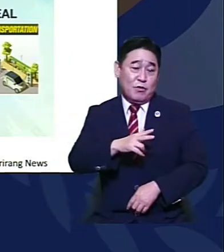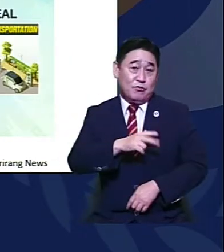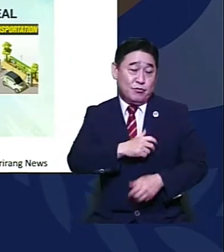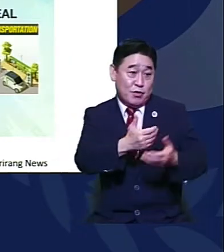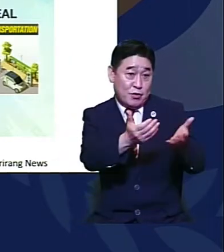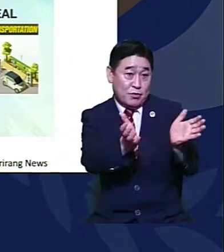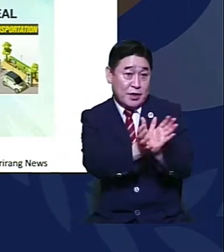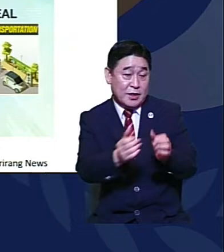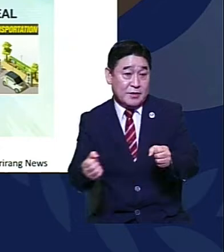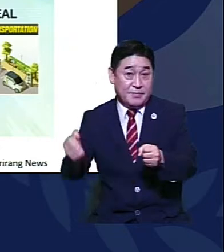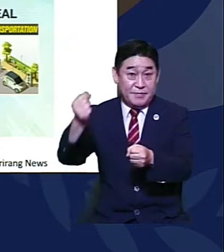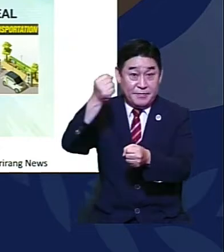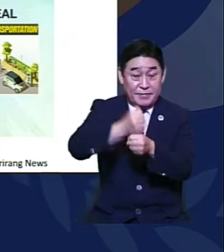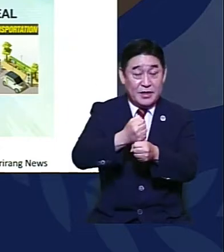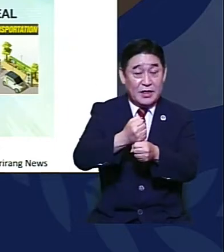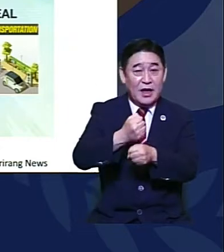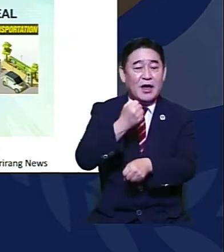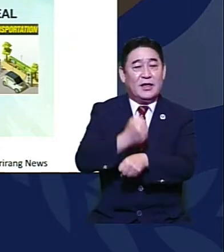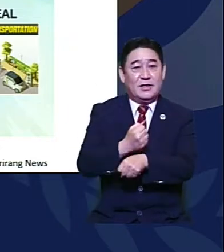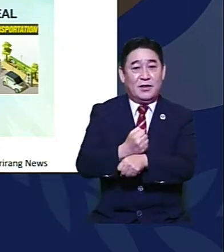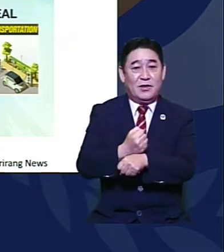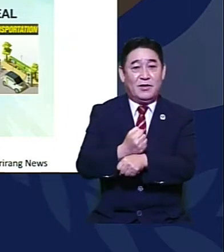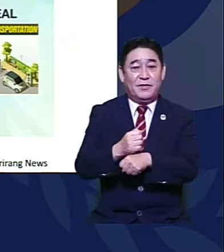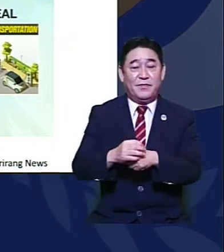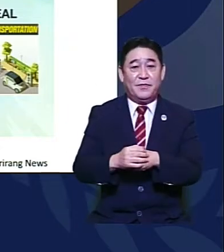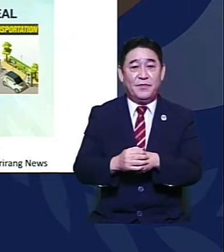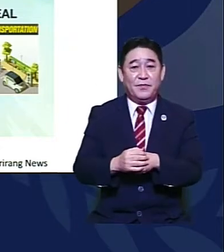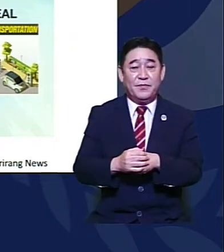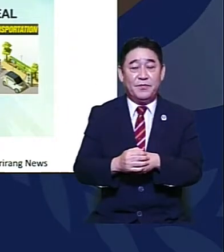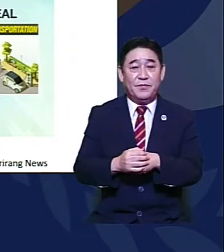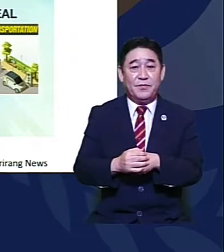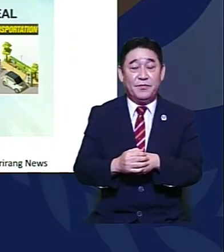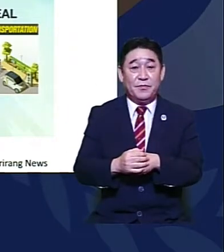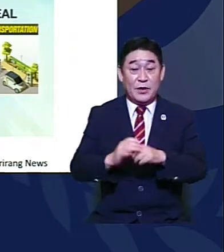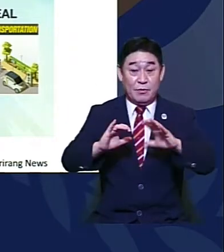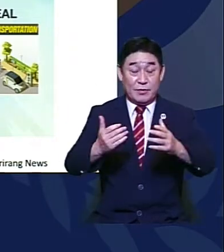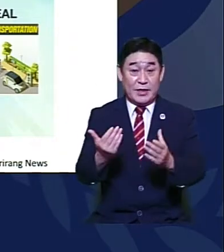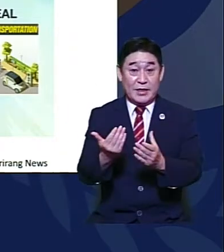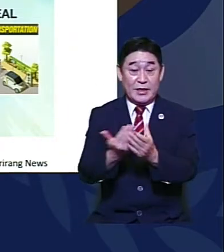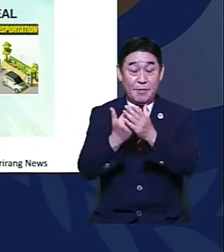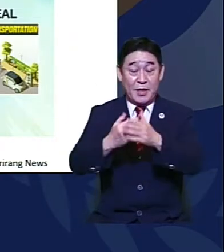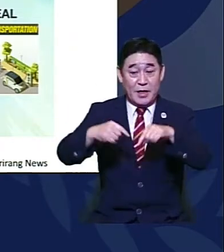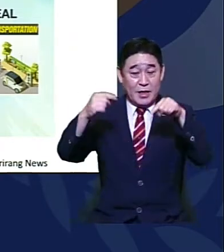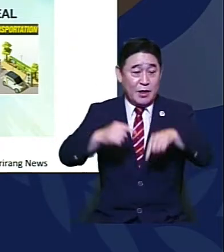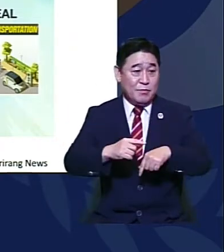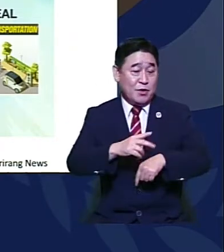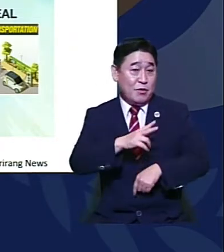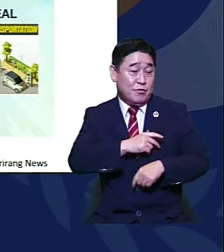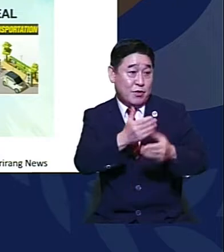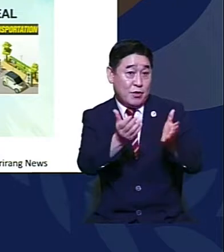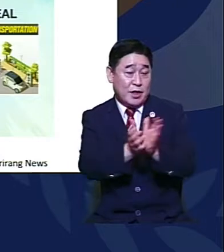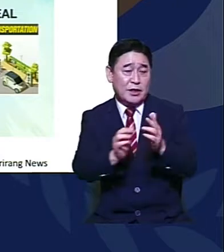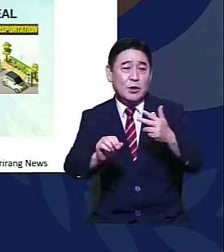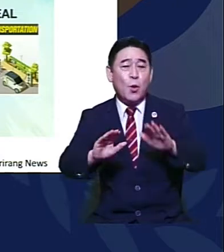government announced the Green New Deal ODA strategy in July this year.